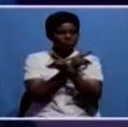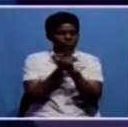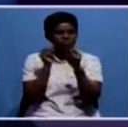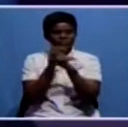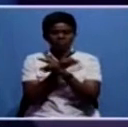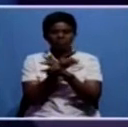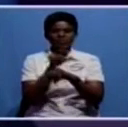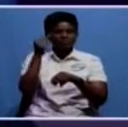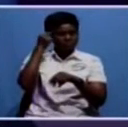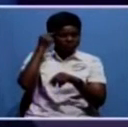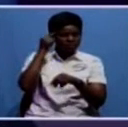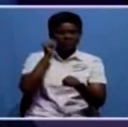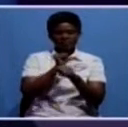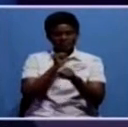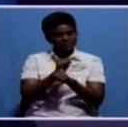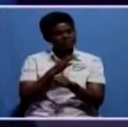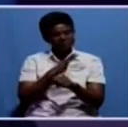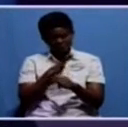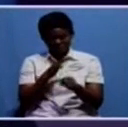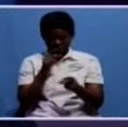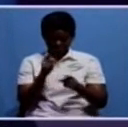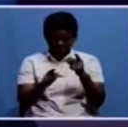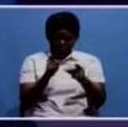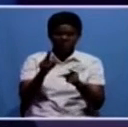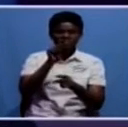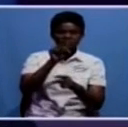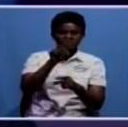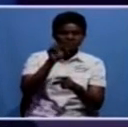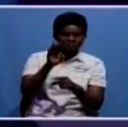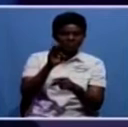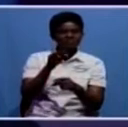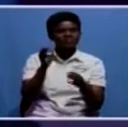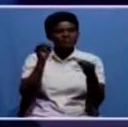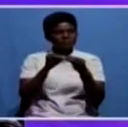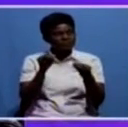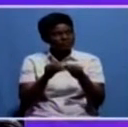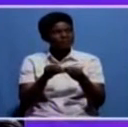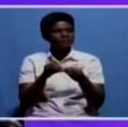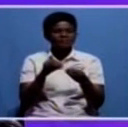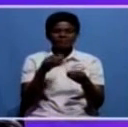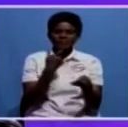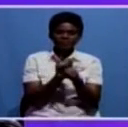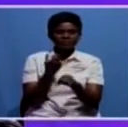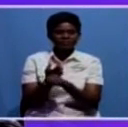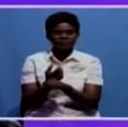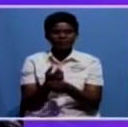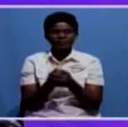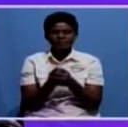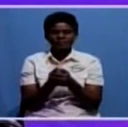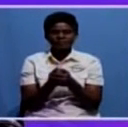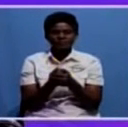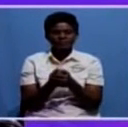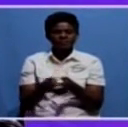government did not think through this process and may land us in more costs. The NDF was